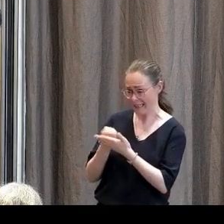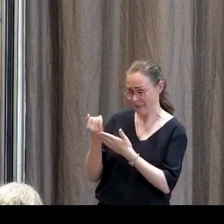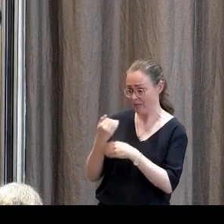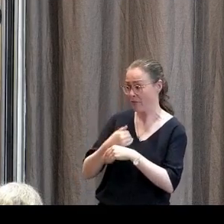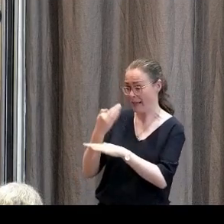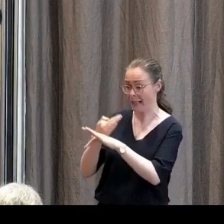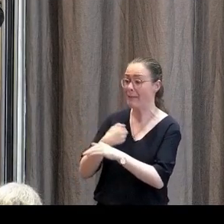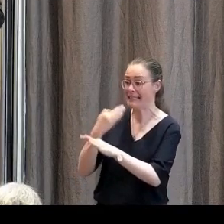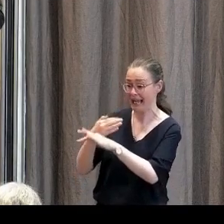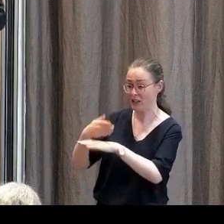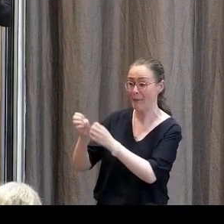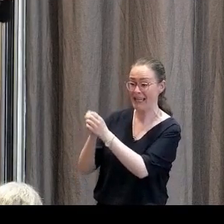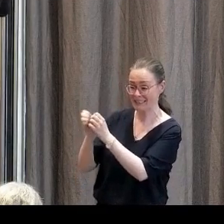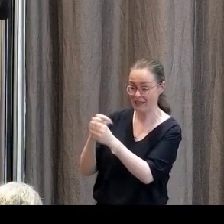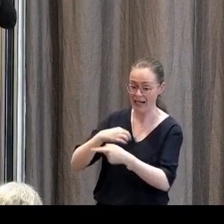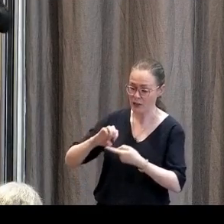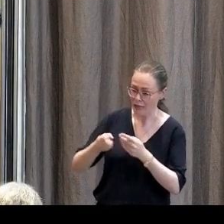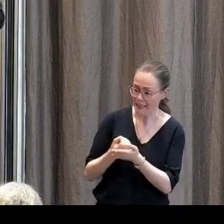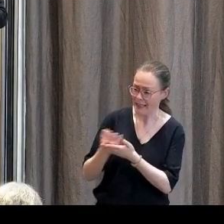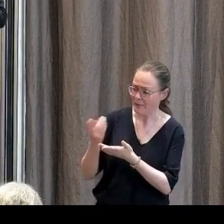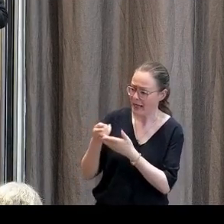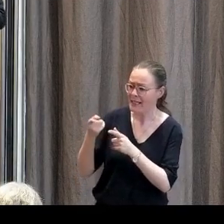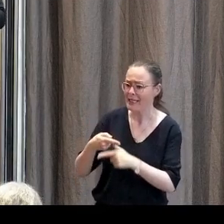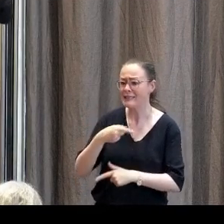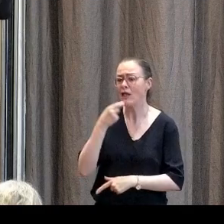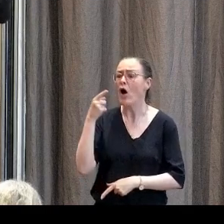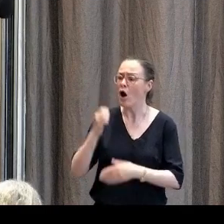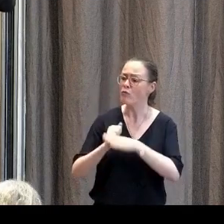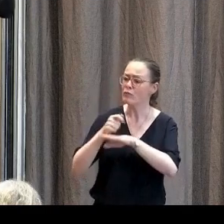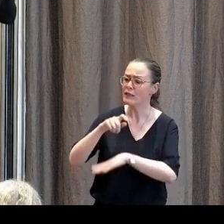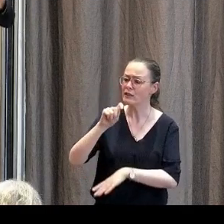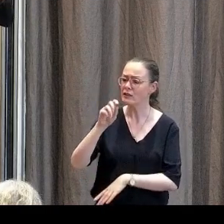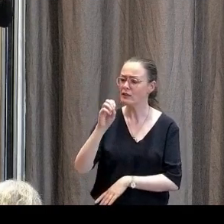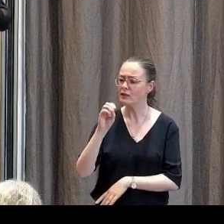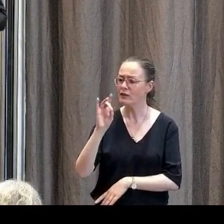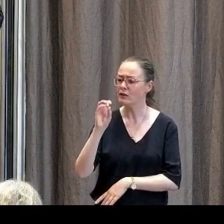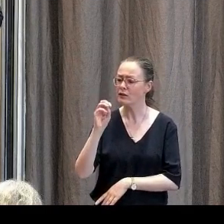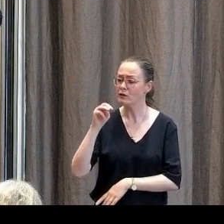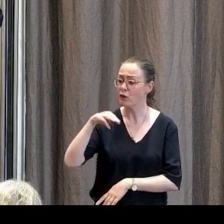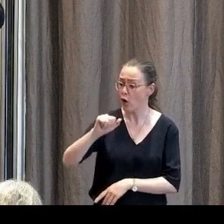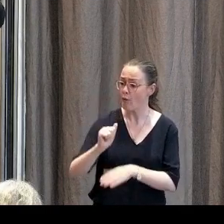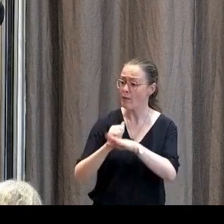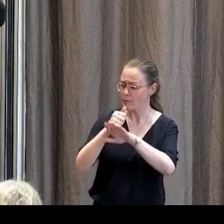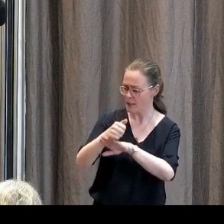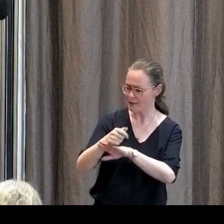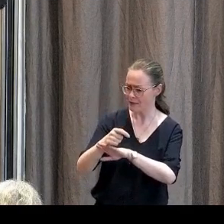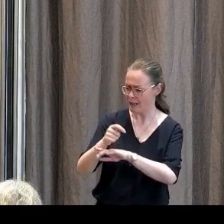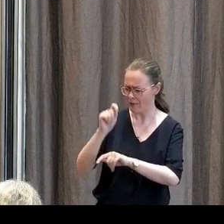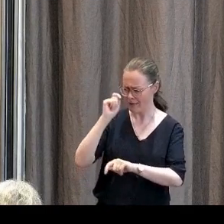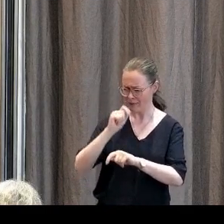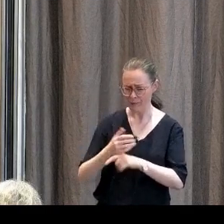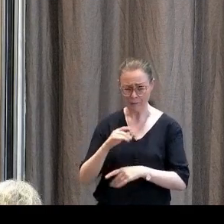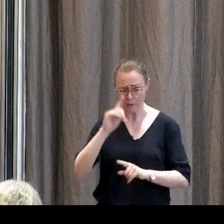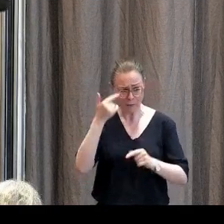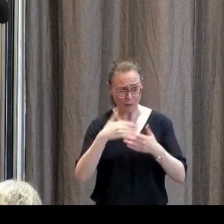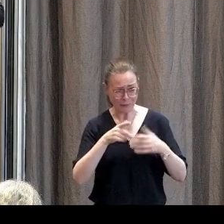an engineer. And he said, the Tacoma Bridge. I was trying to think of some way to get this across, right? So nobody's going to know what I'm talking